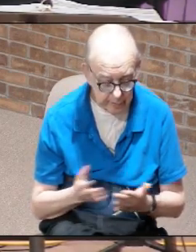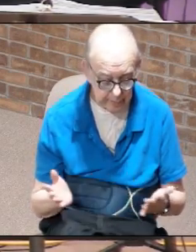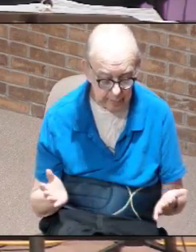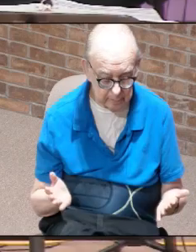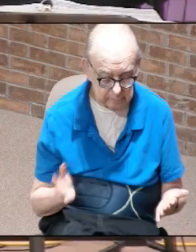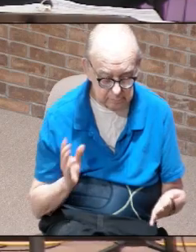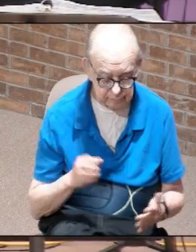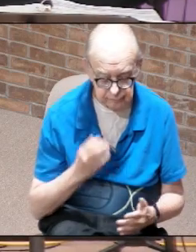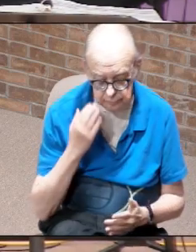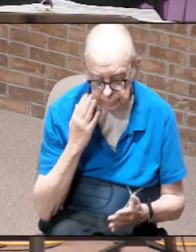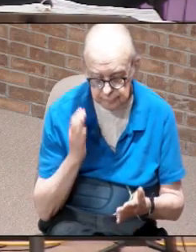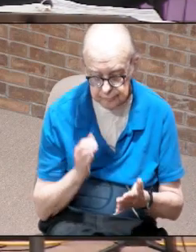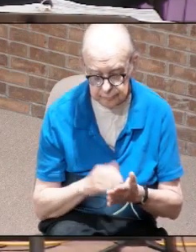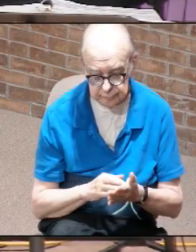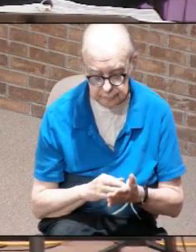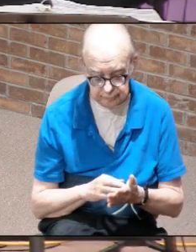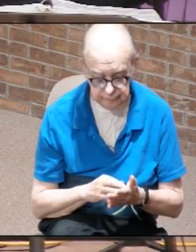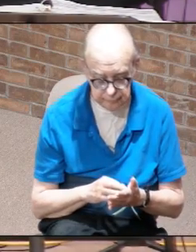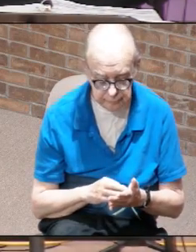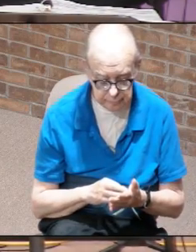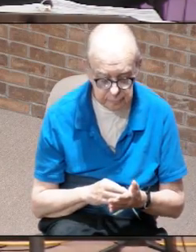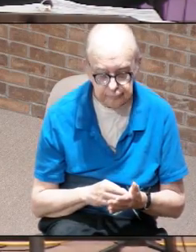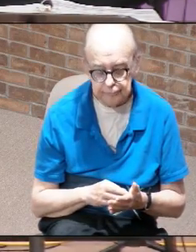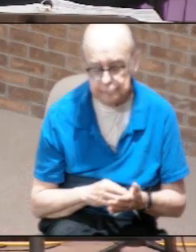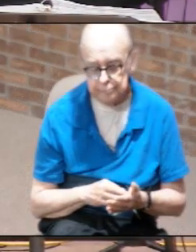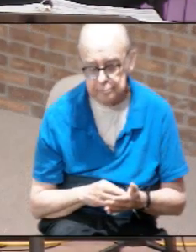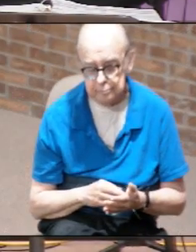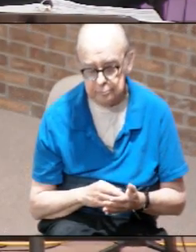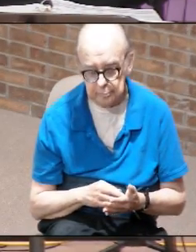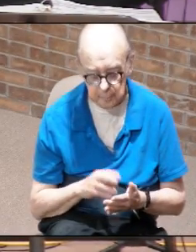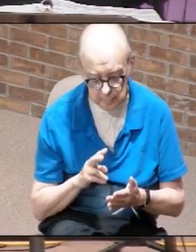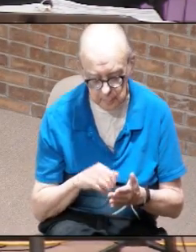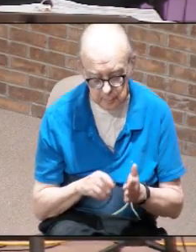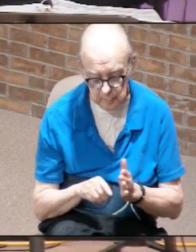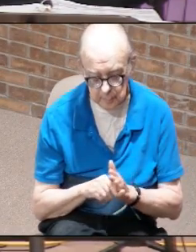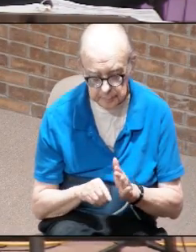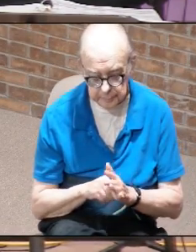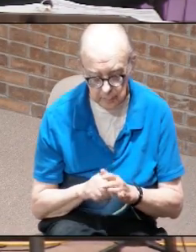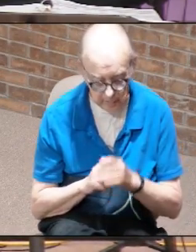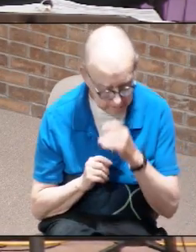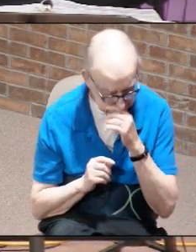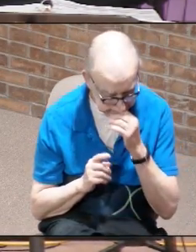we need to know this. So I was going through the scriptures